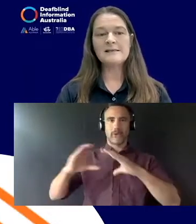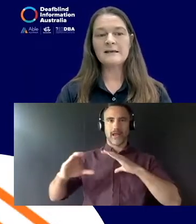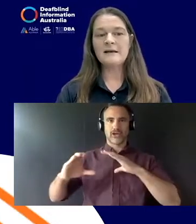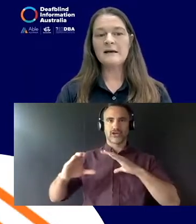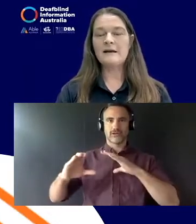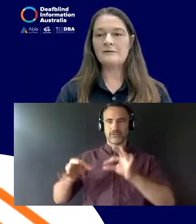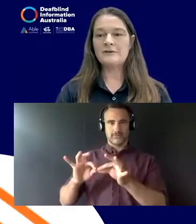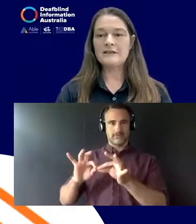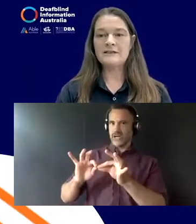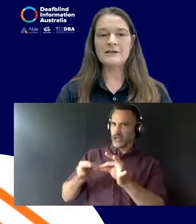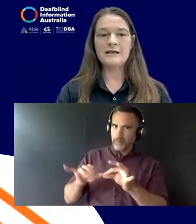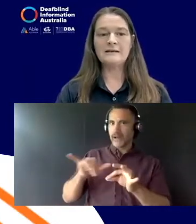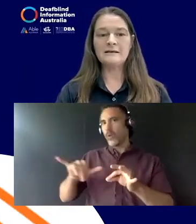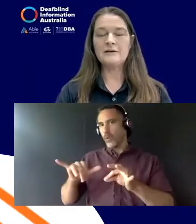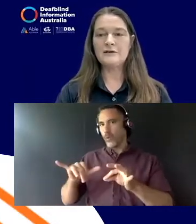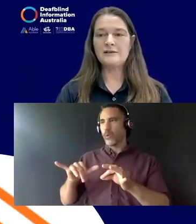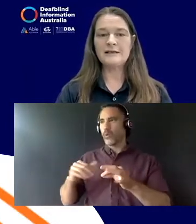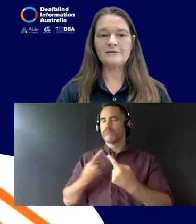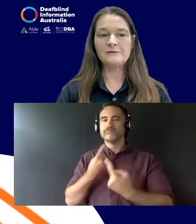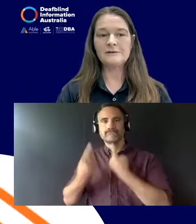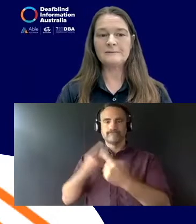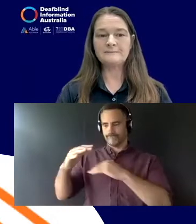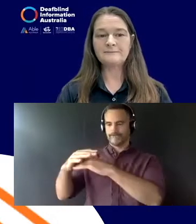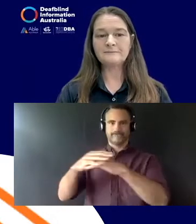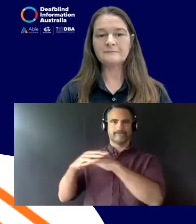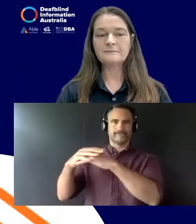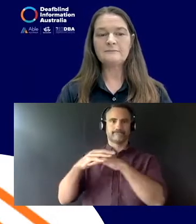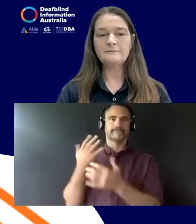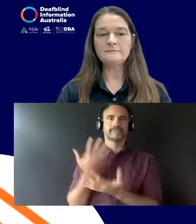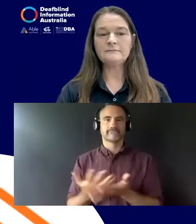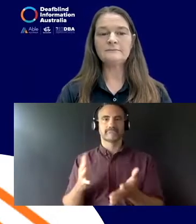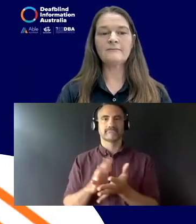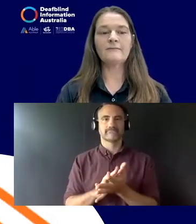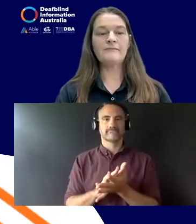activities and also teaching new skills.